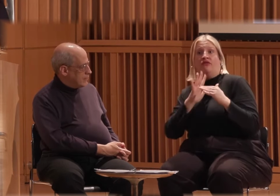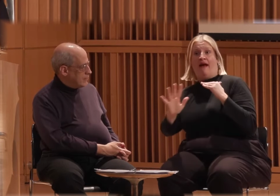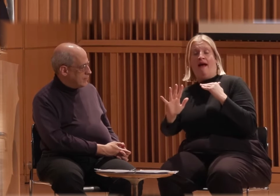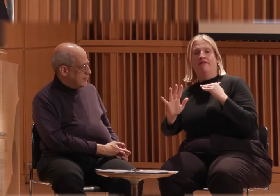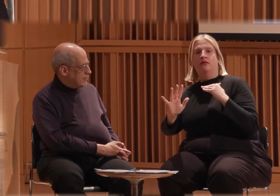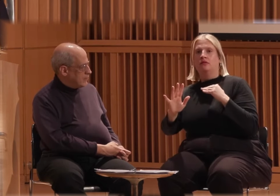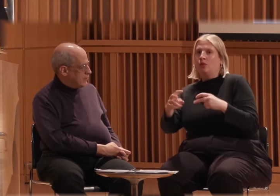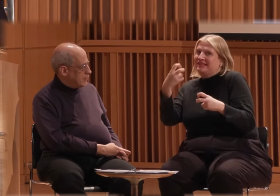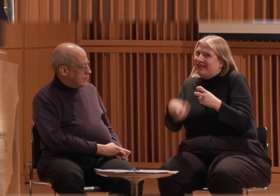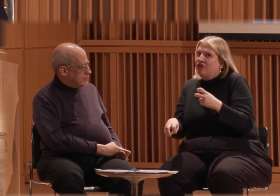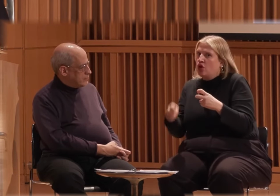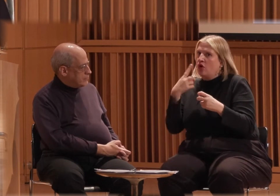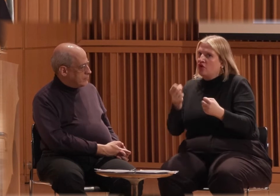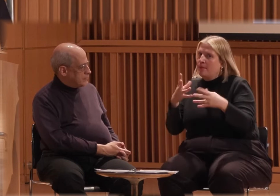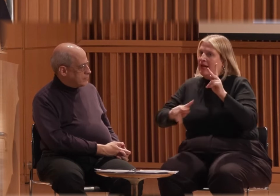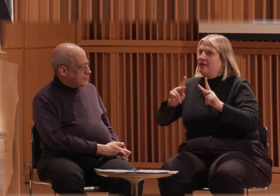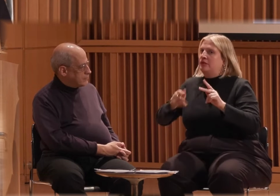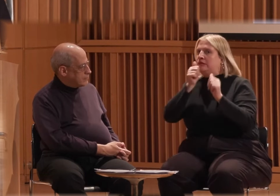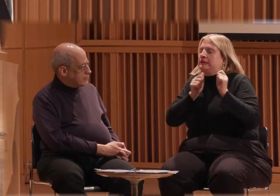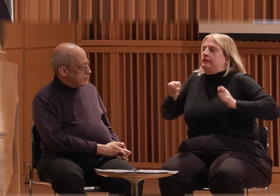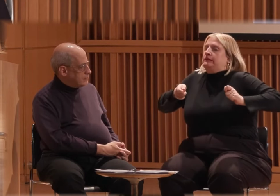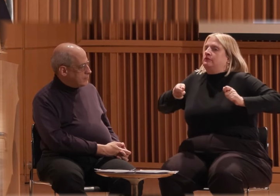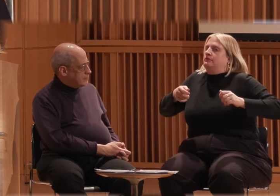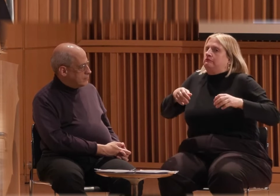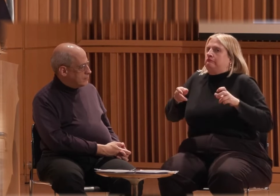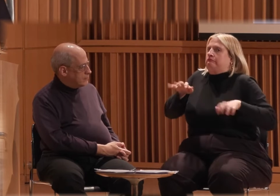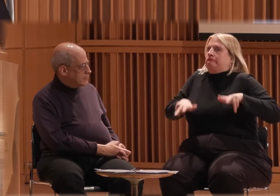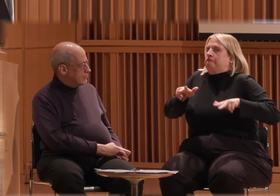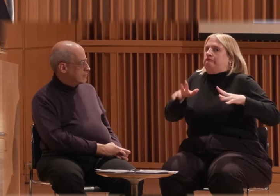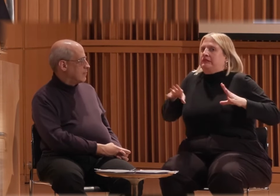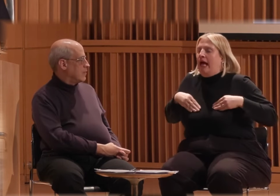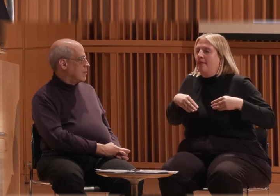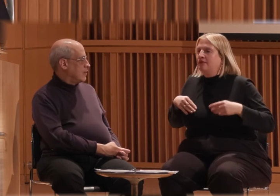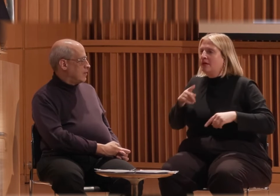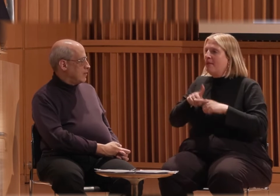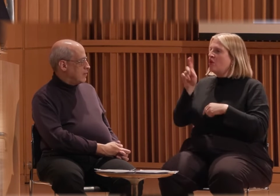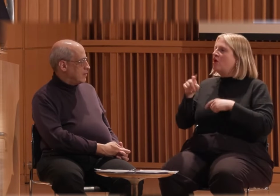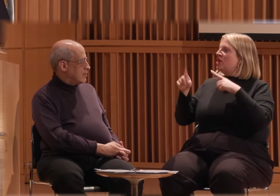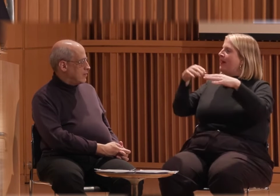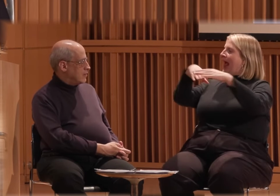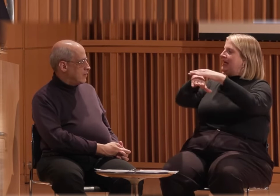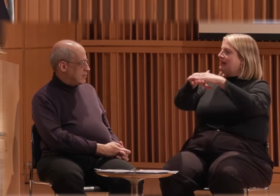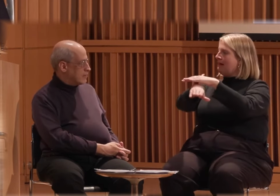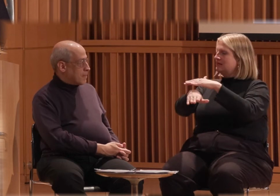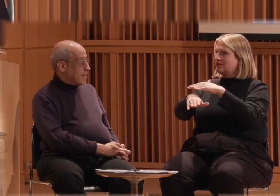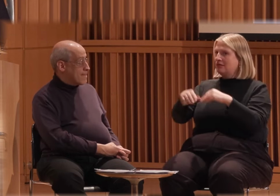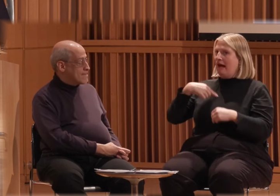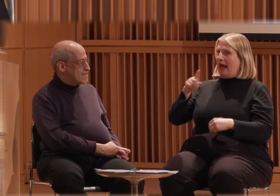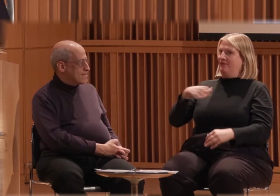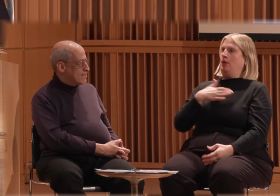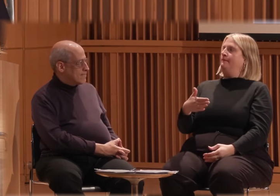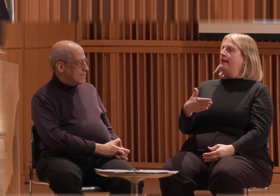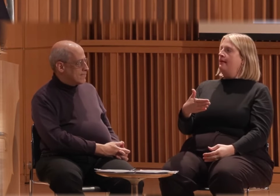very difficult for a lot of folks, and also just questions of access. I have to admit